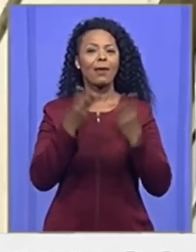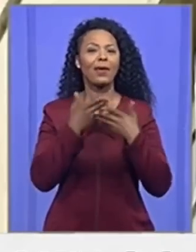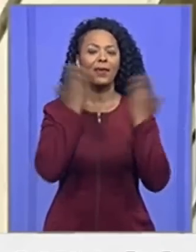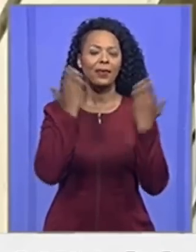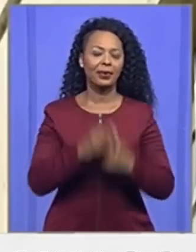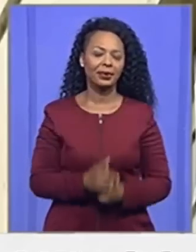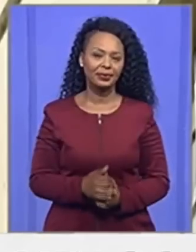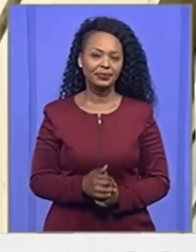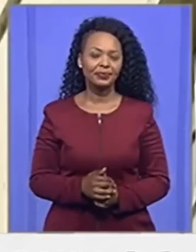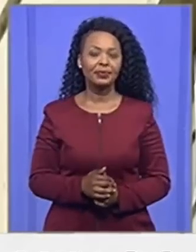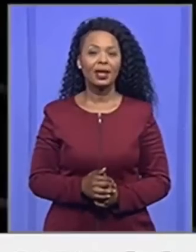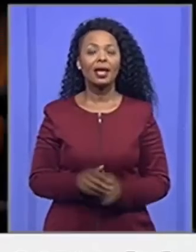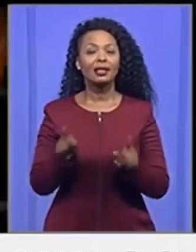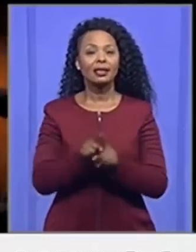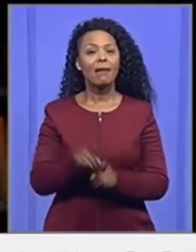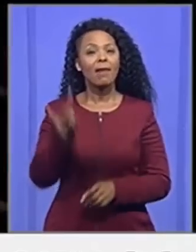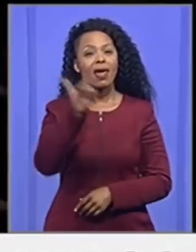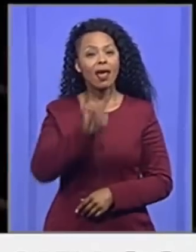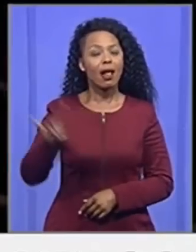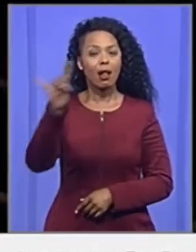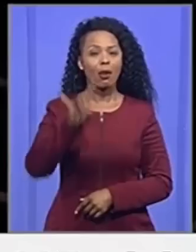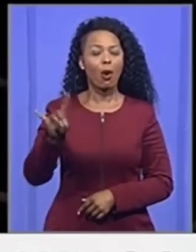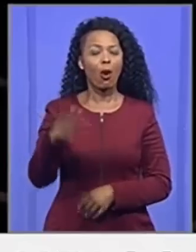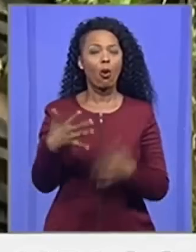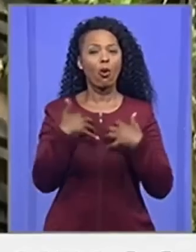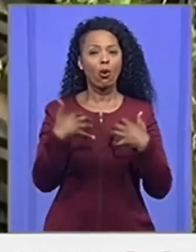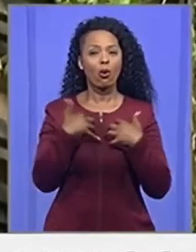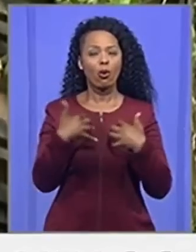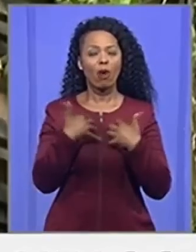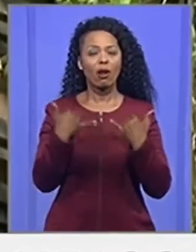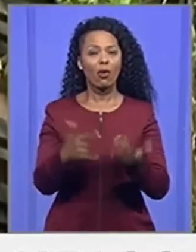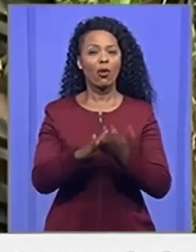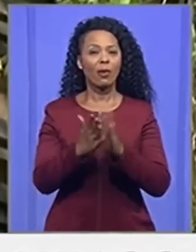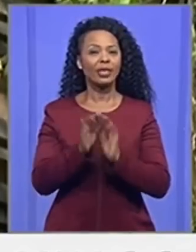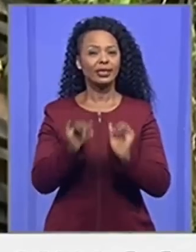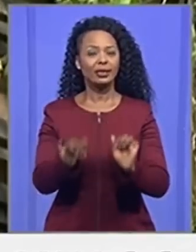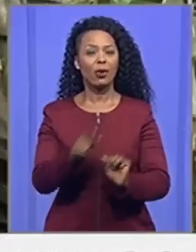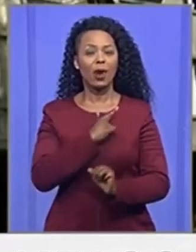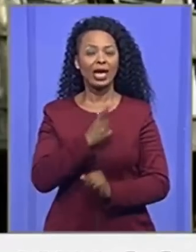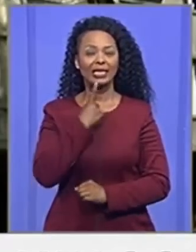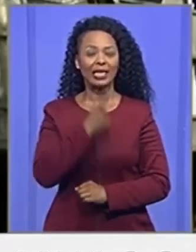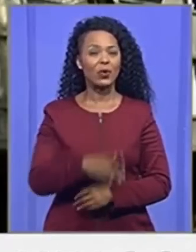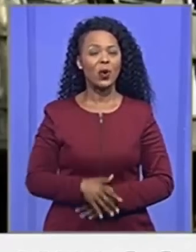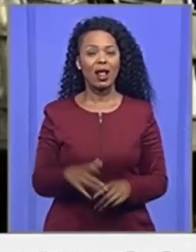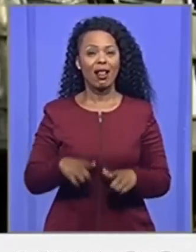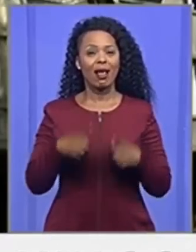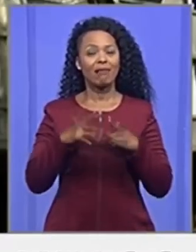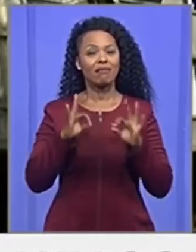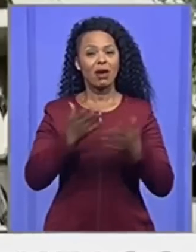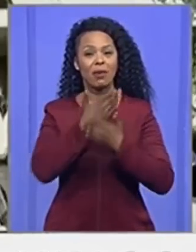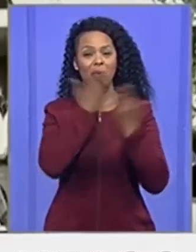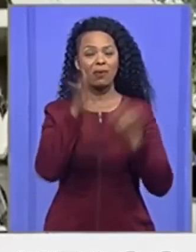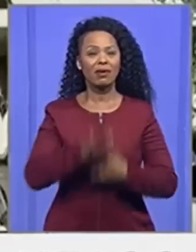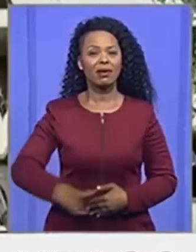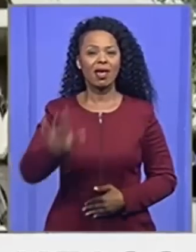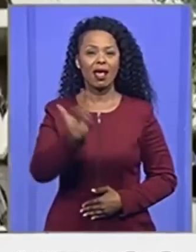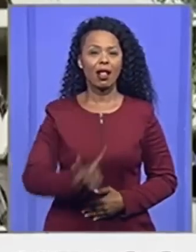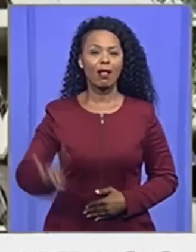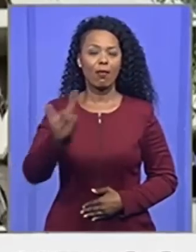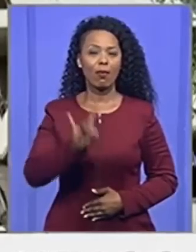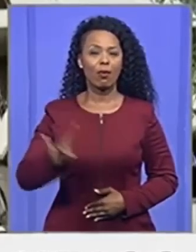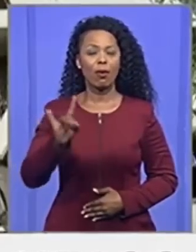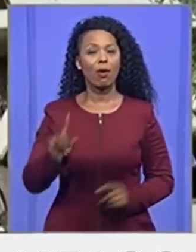šwahletšego moago tsoko ka Hillbrow ba hlalositše matshwenyego wa bona ka ga maemo ao ba phelago ka tlase ga ona. Le ge go le bjalo ba gana